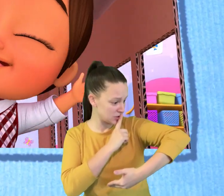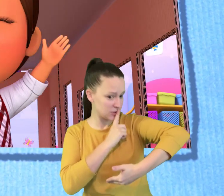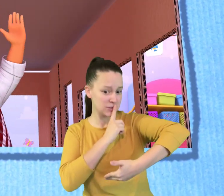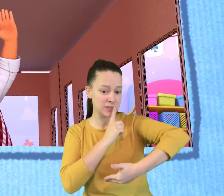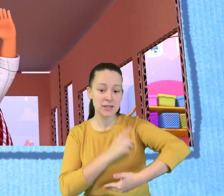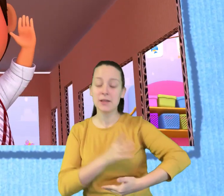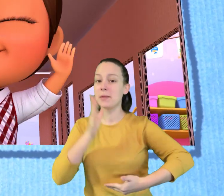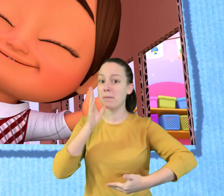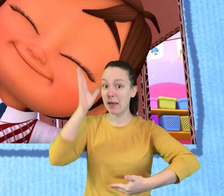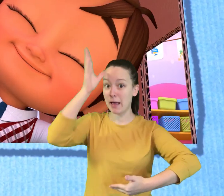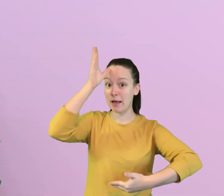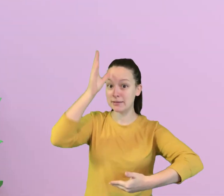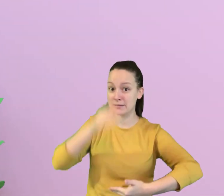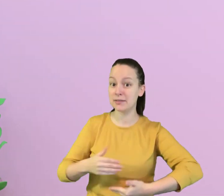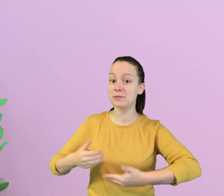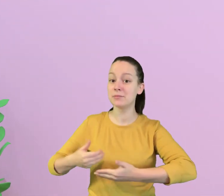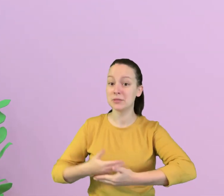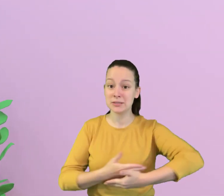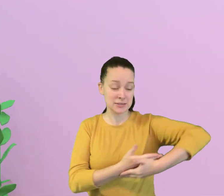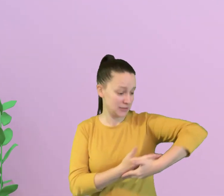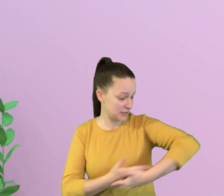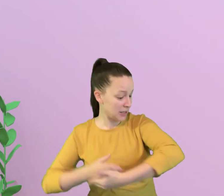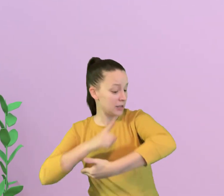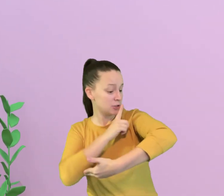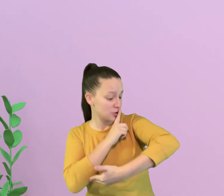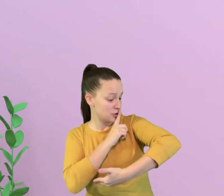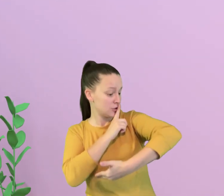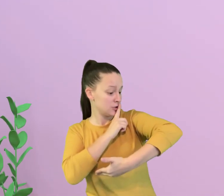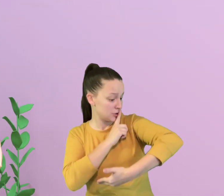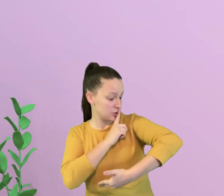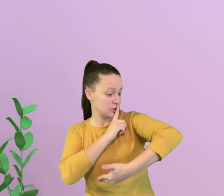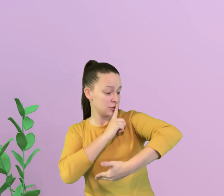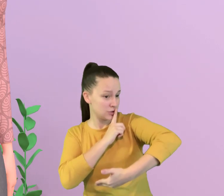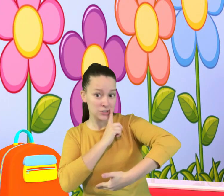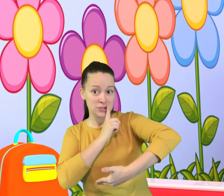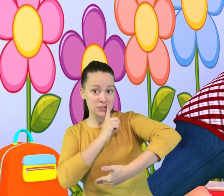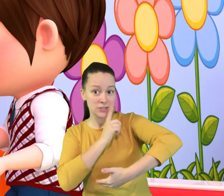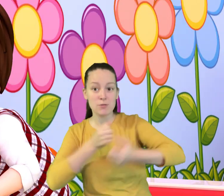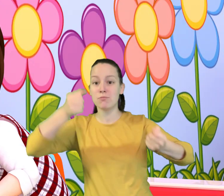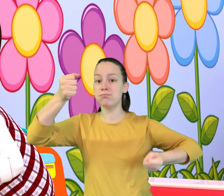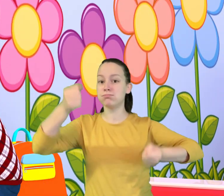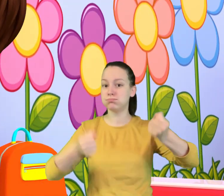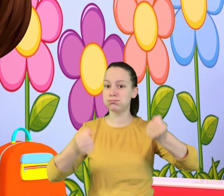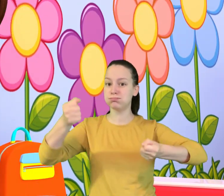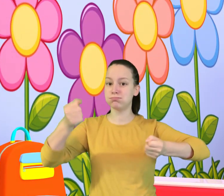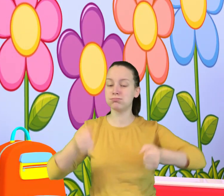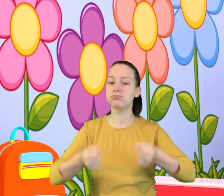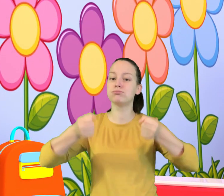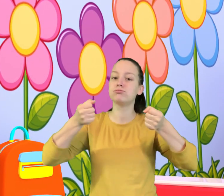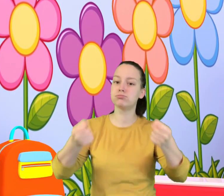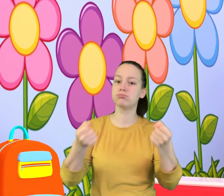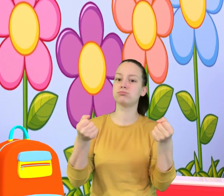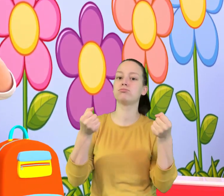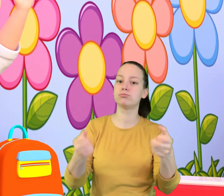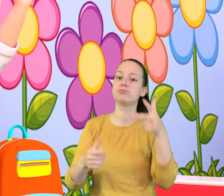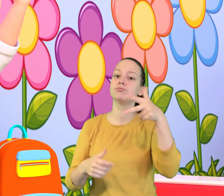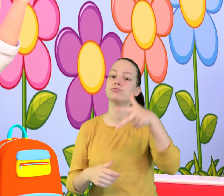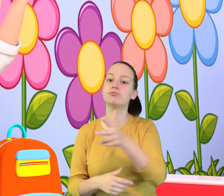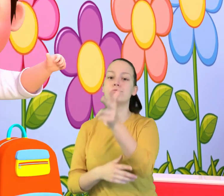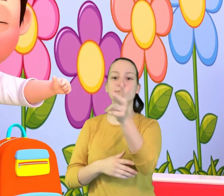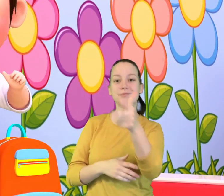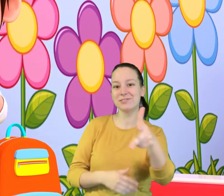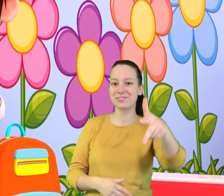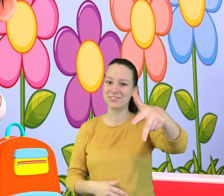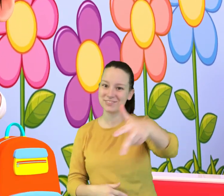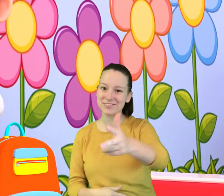wave w wave wave the people on the bus go wave wave wave all